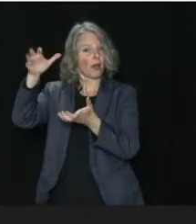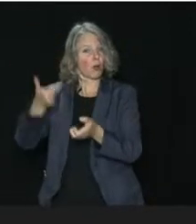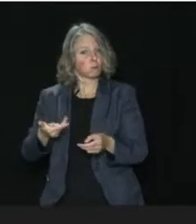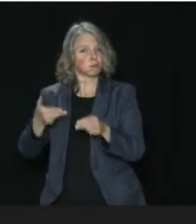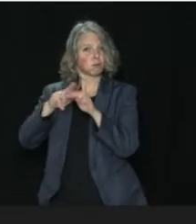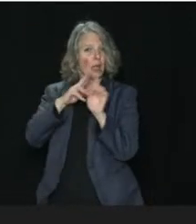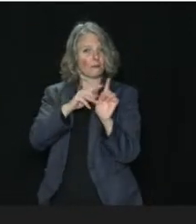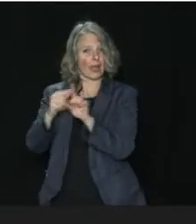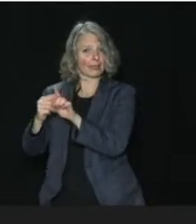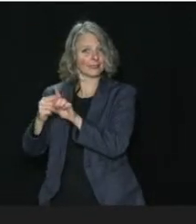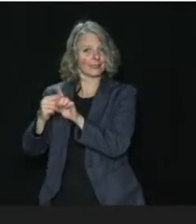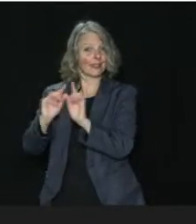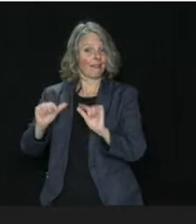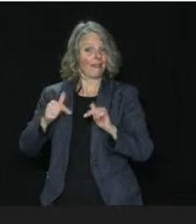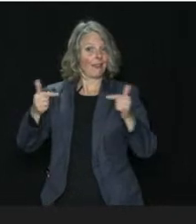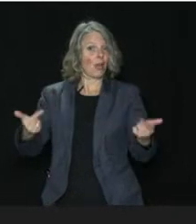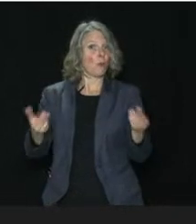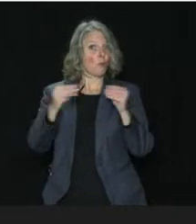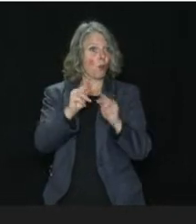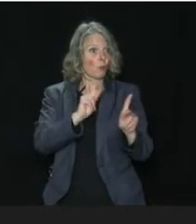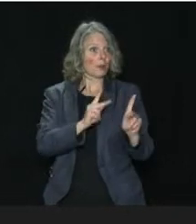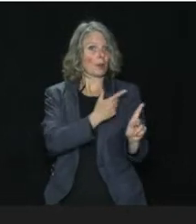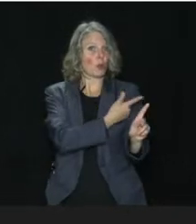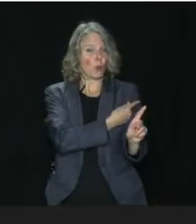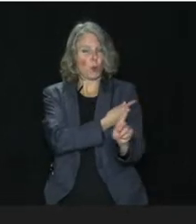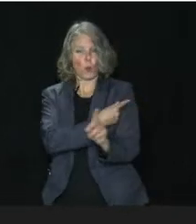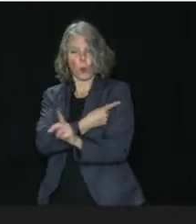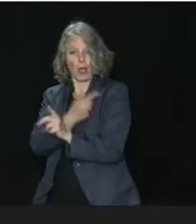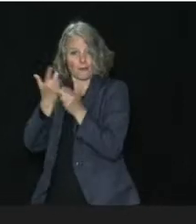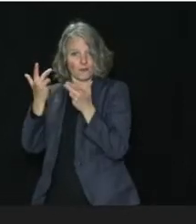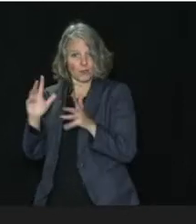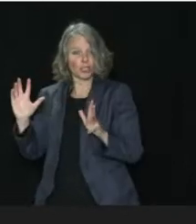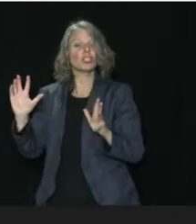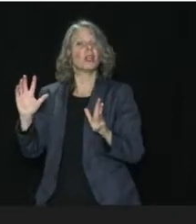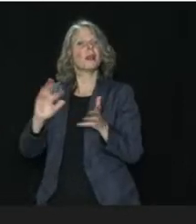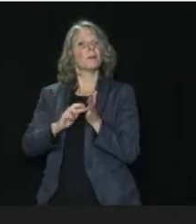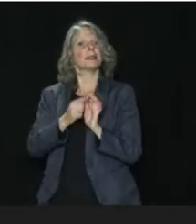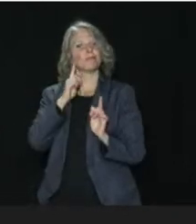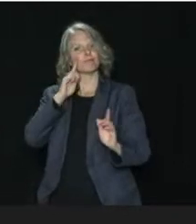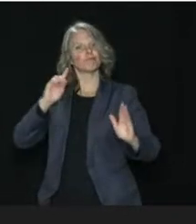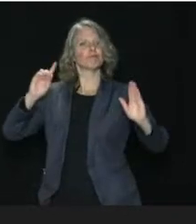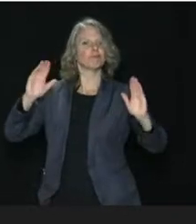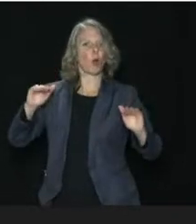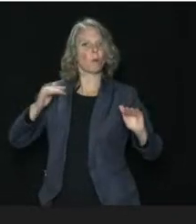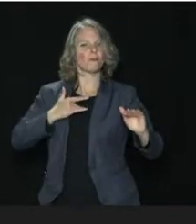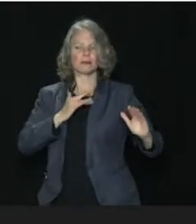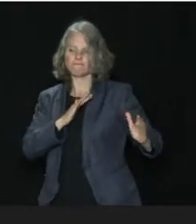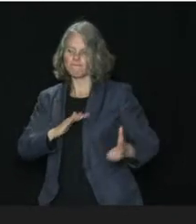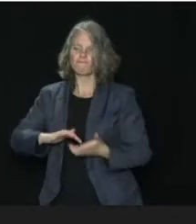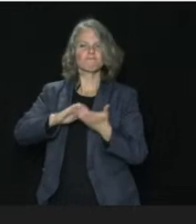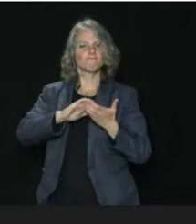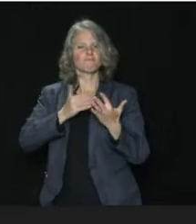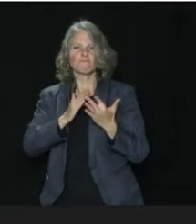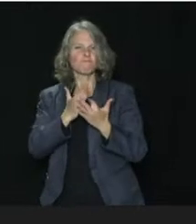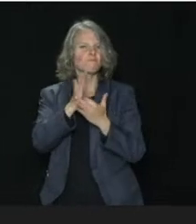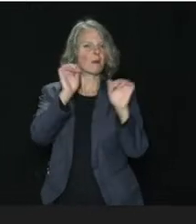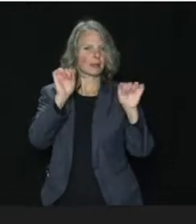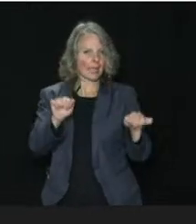Canadians roll up a sleeve, there is a real sense of hope and solidarity in the air.